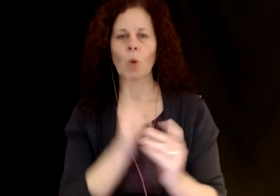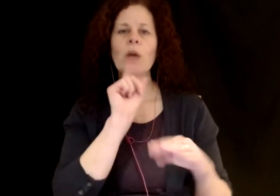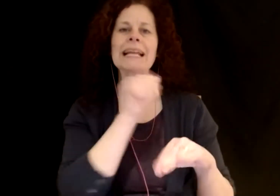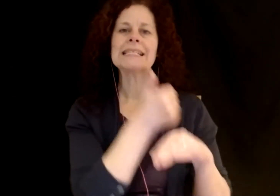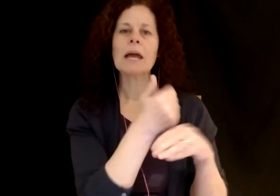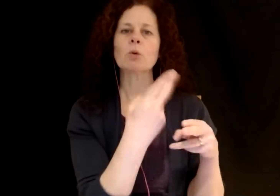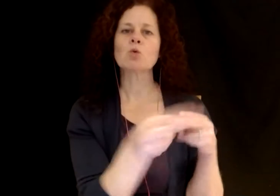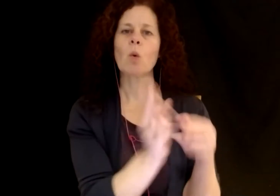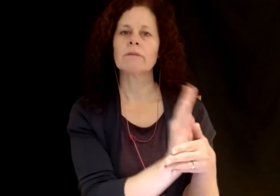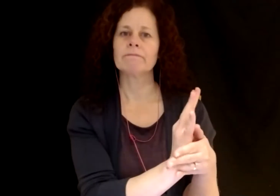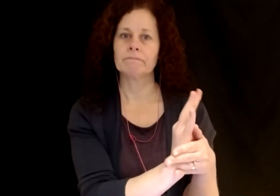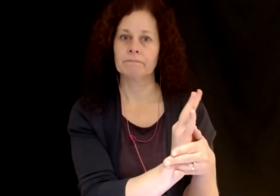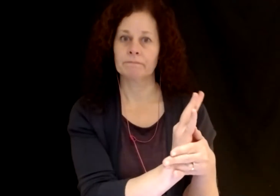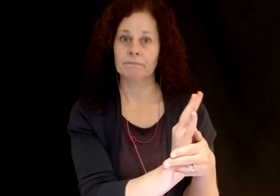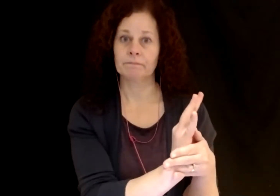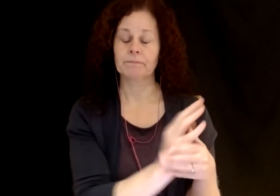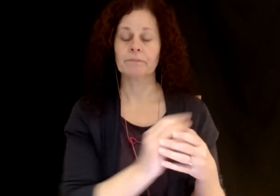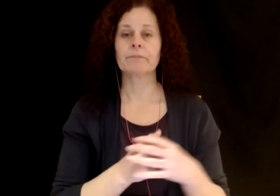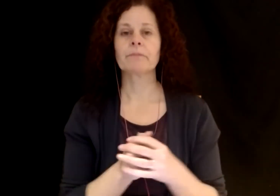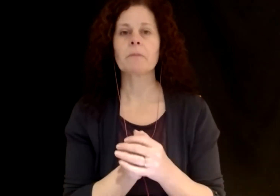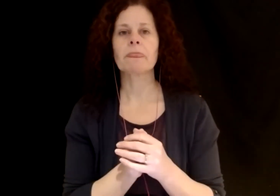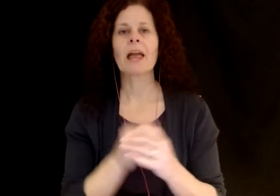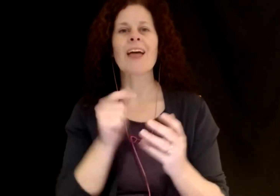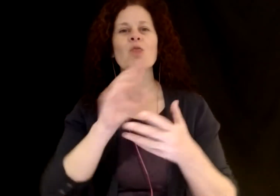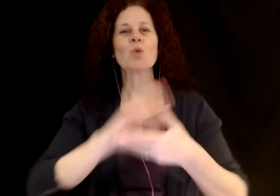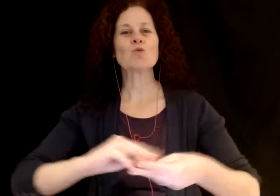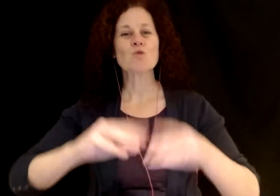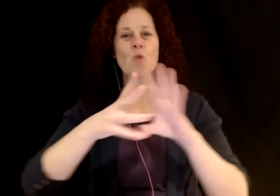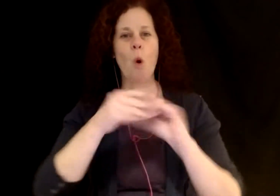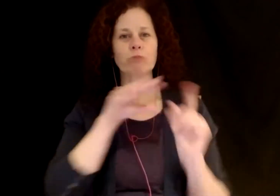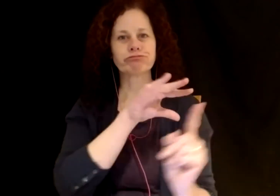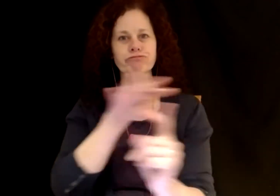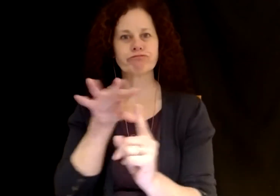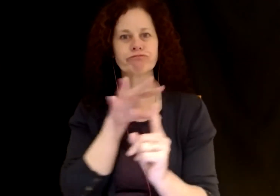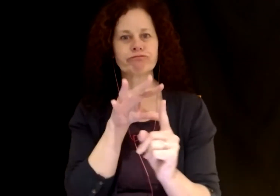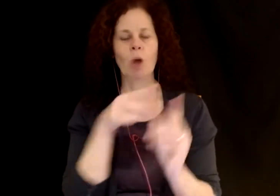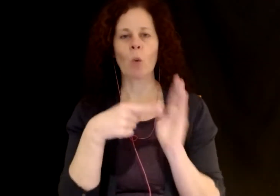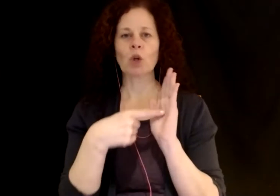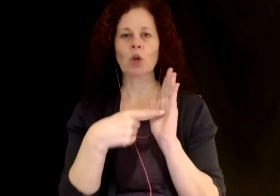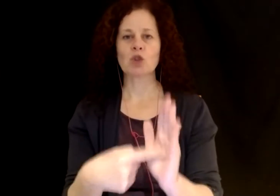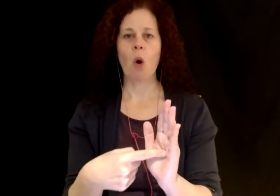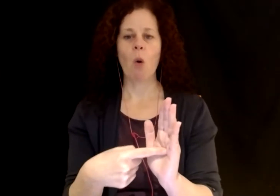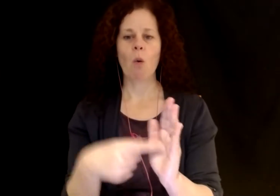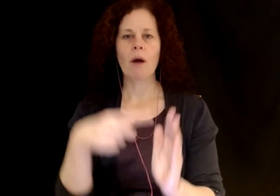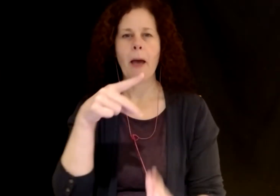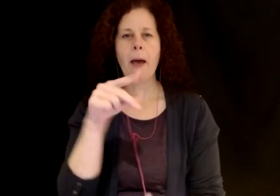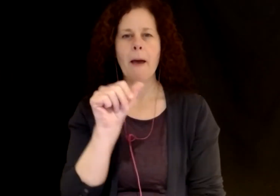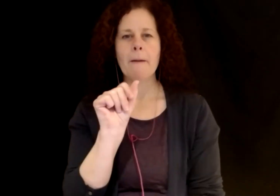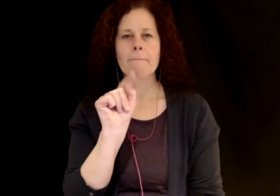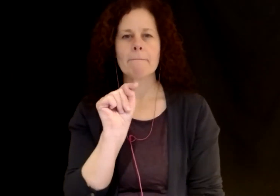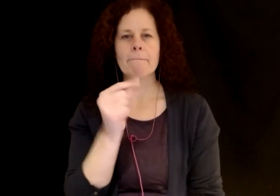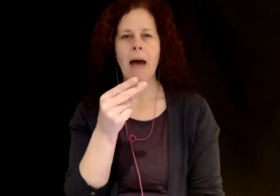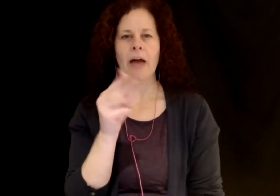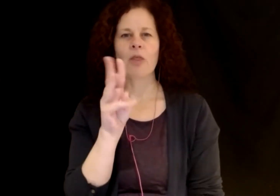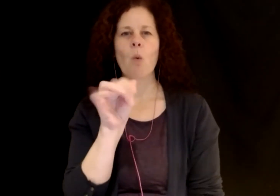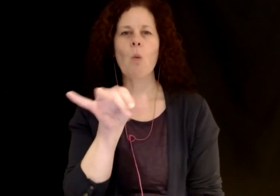that to set the scene, the story will focus on pathways. These pathways include sidewalks, curb